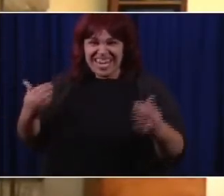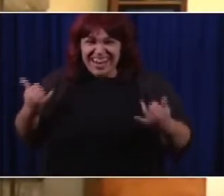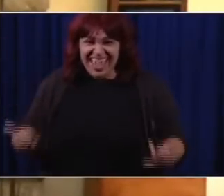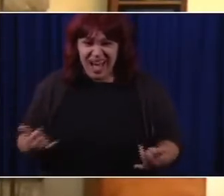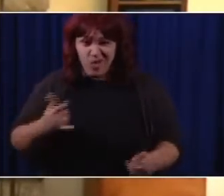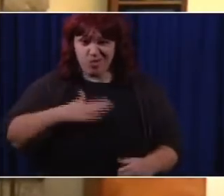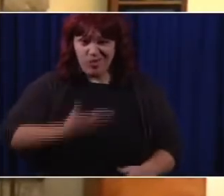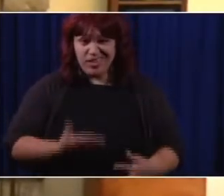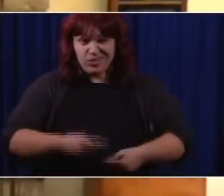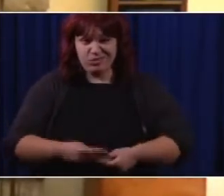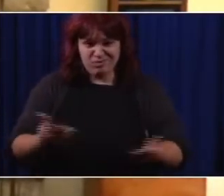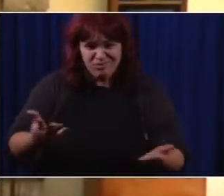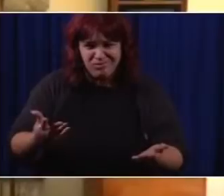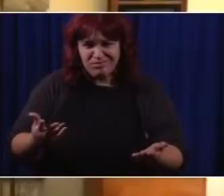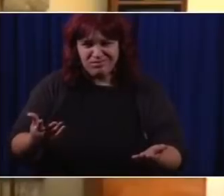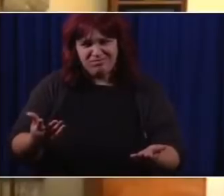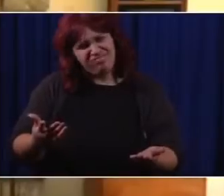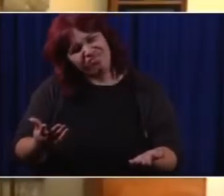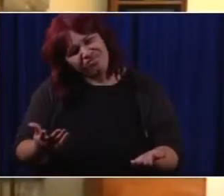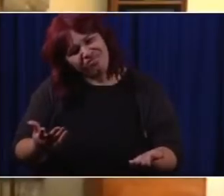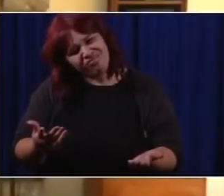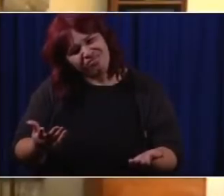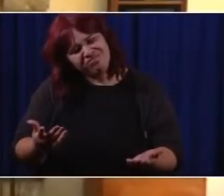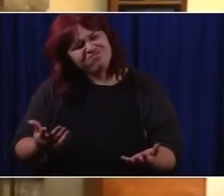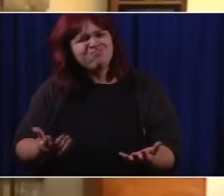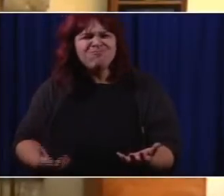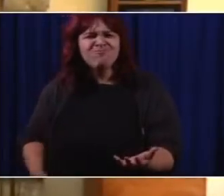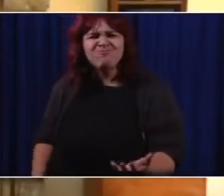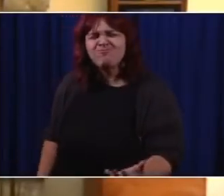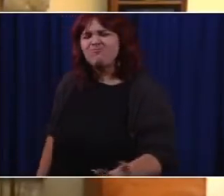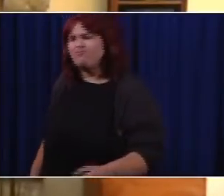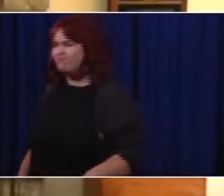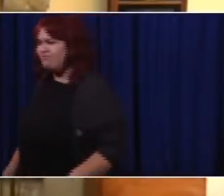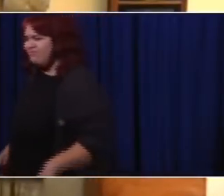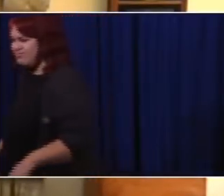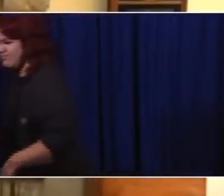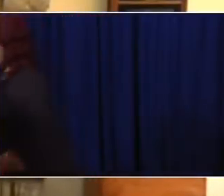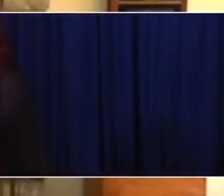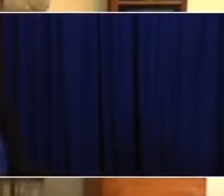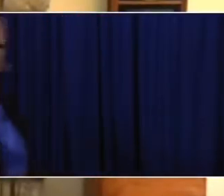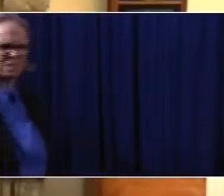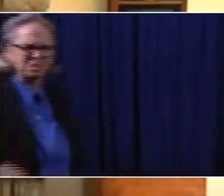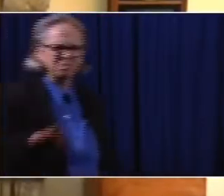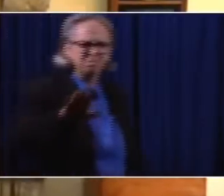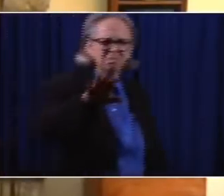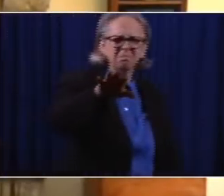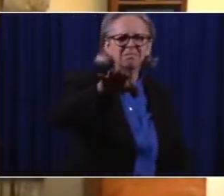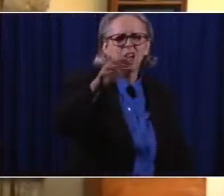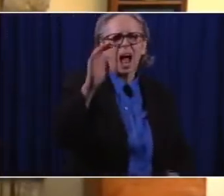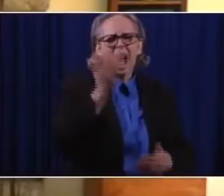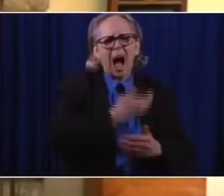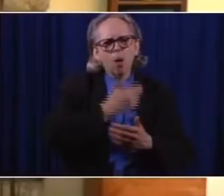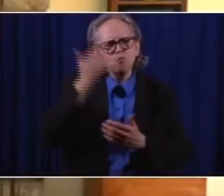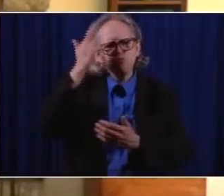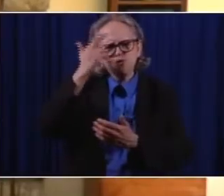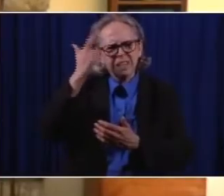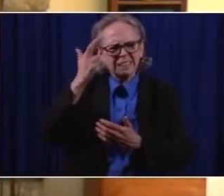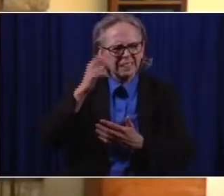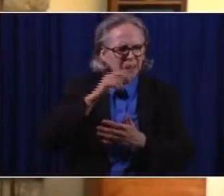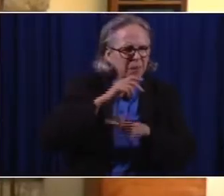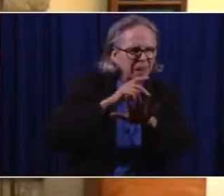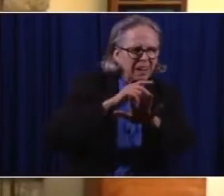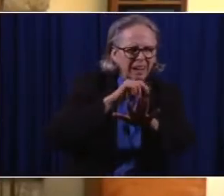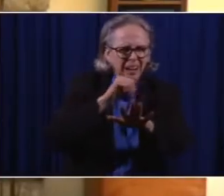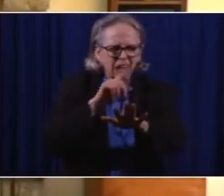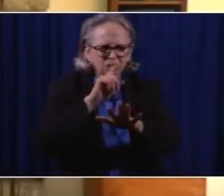know. Look, I'll look at that myself. I'm not aware of that, so I apologize, but I'll get back to you, and our